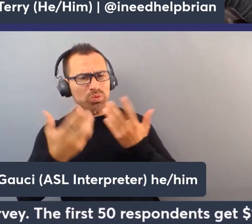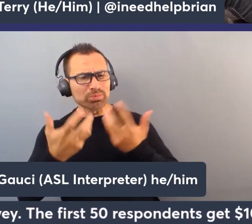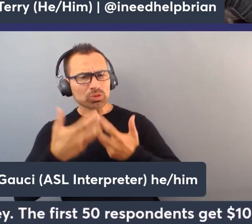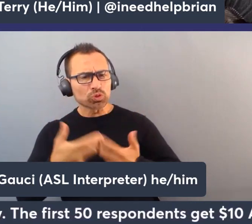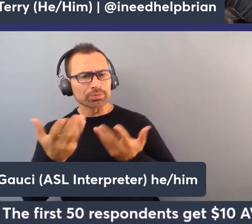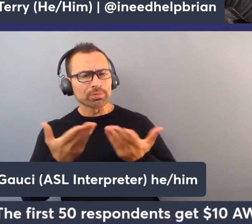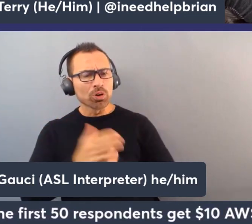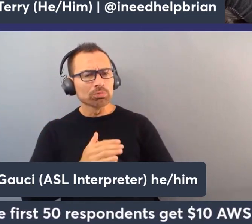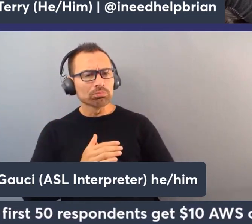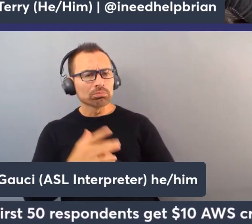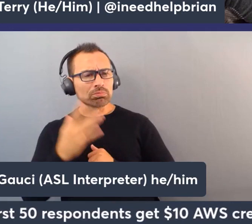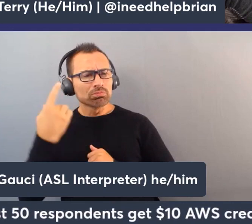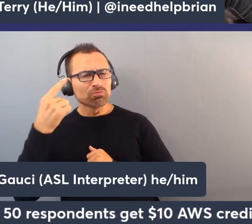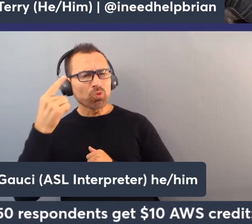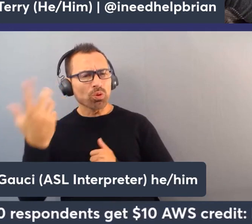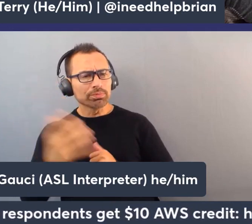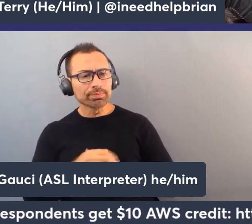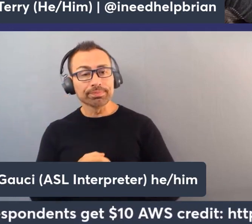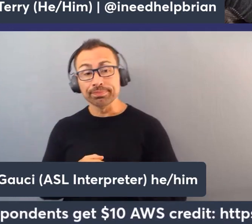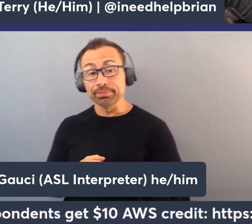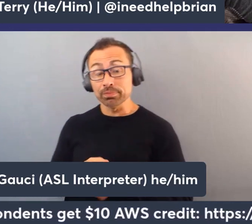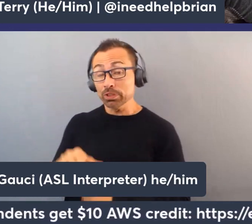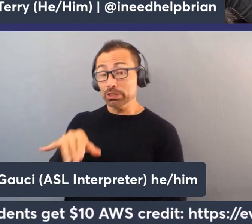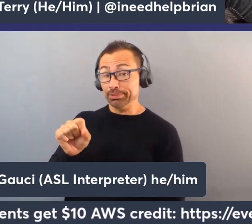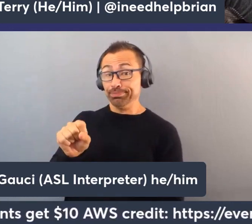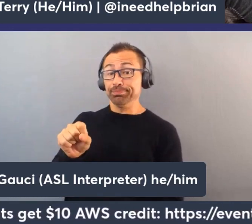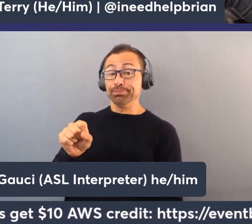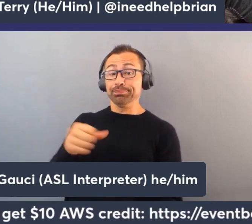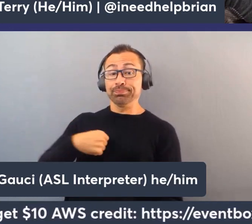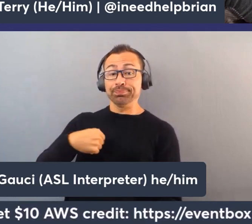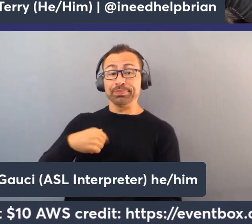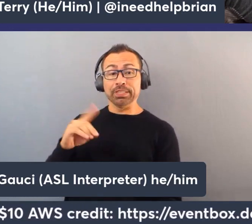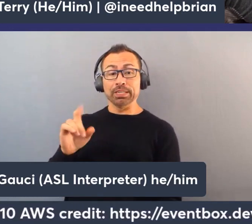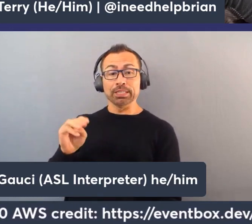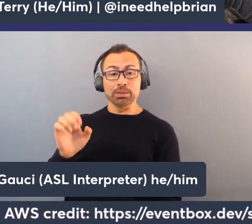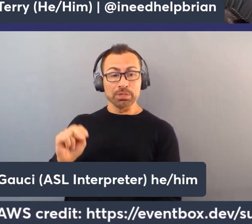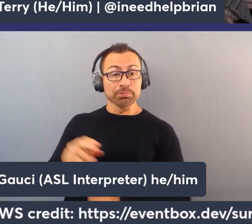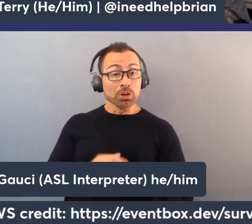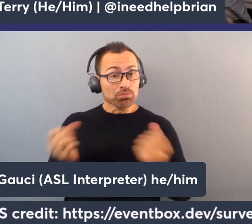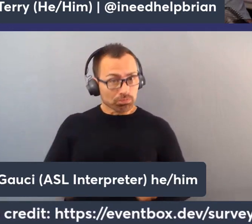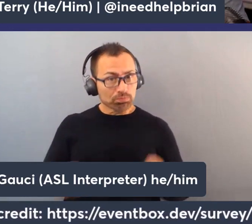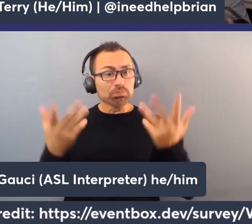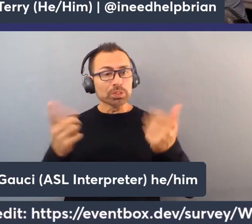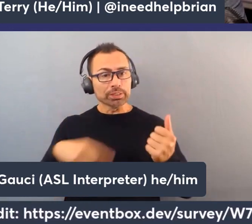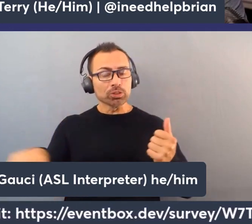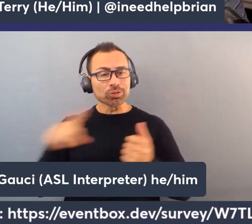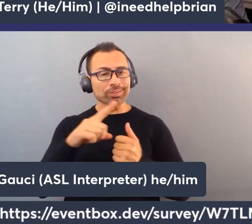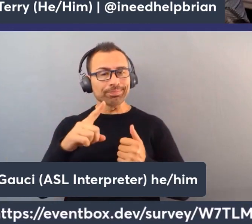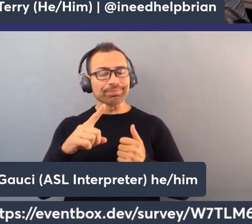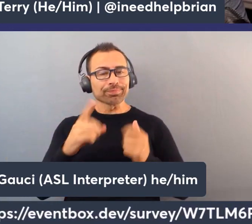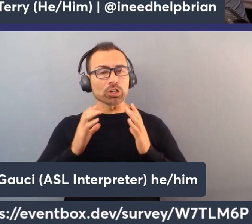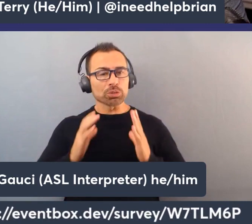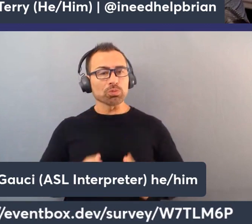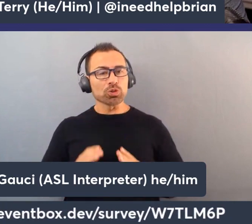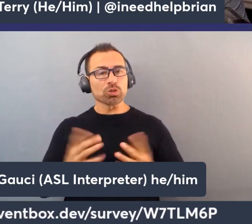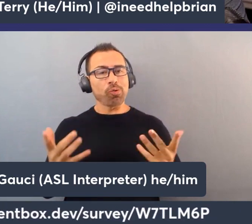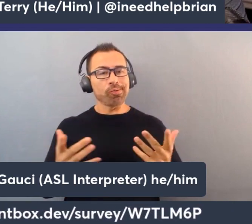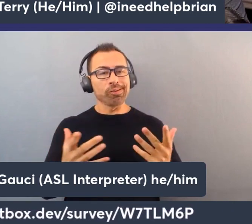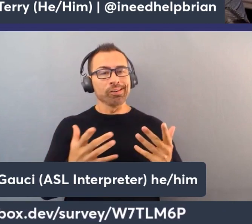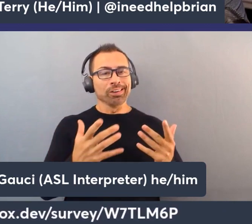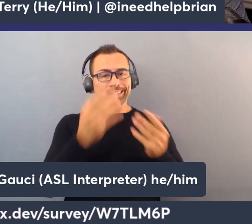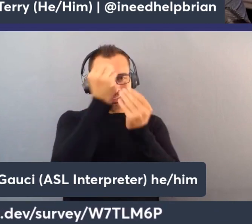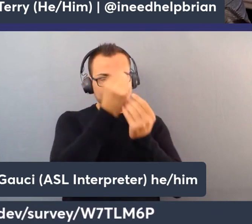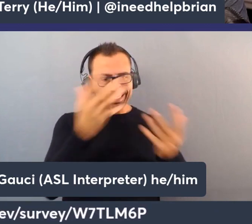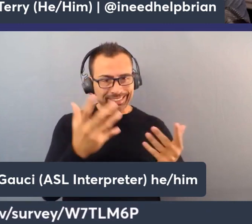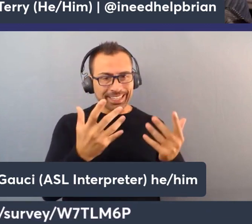sure. A lot of our customers are data engineers or data scientists, right? If you work in the data engineering space,